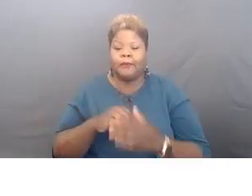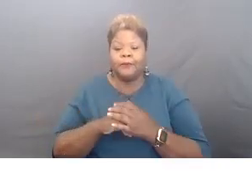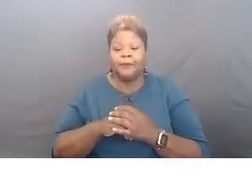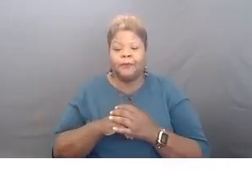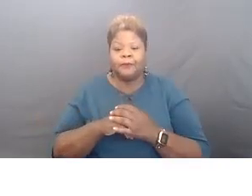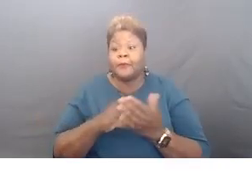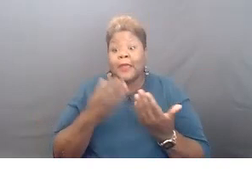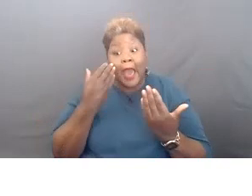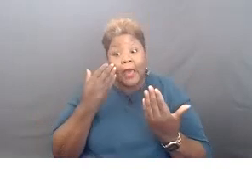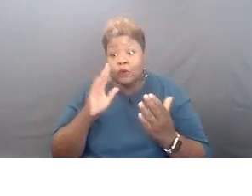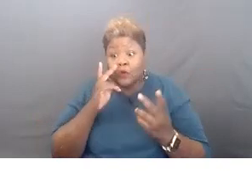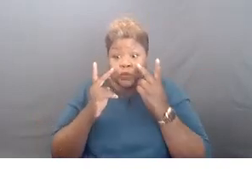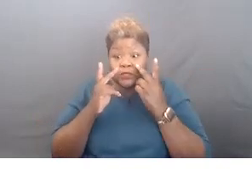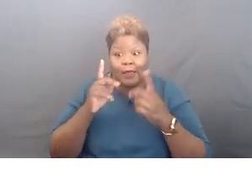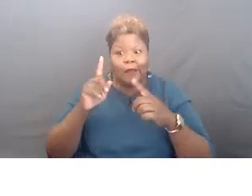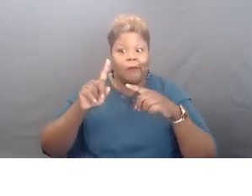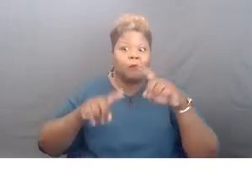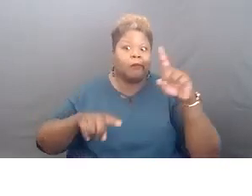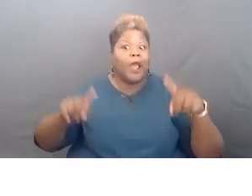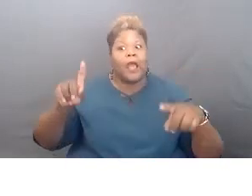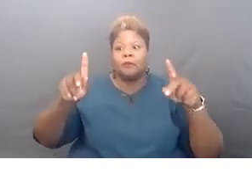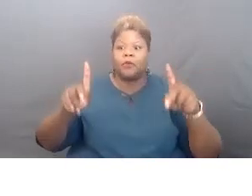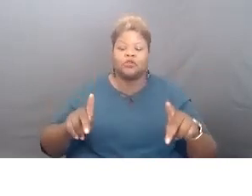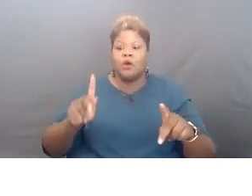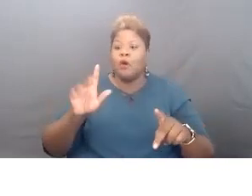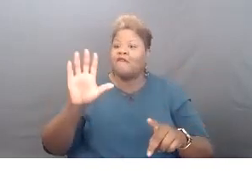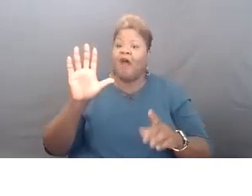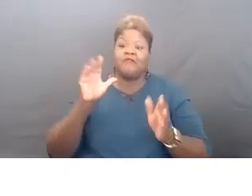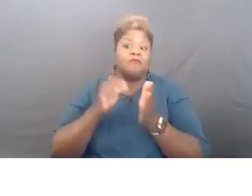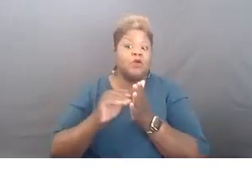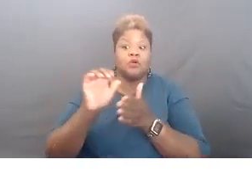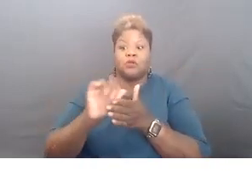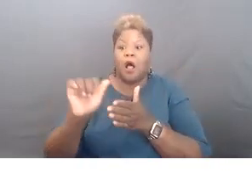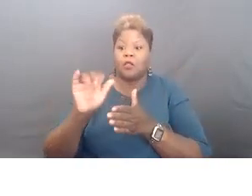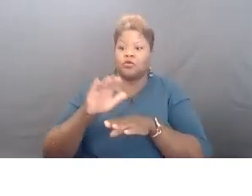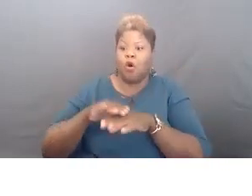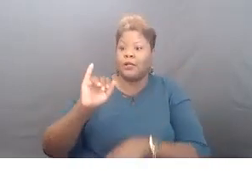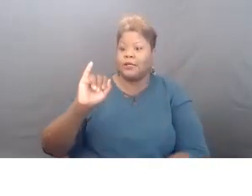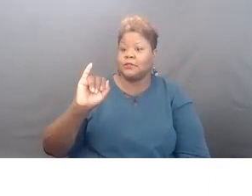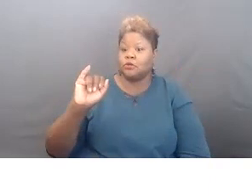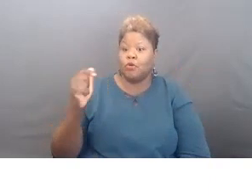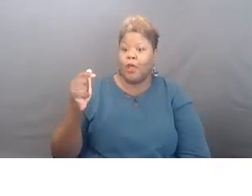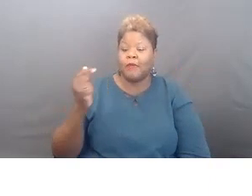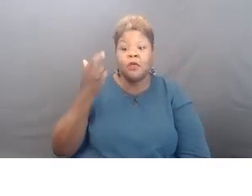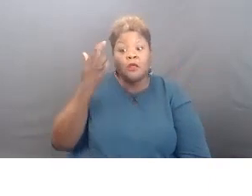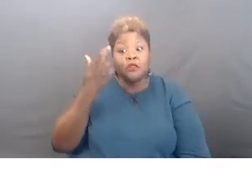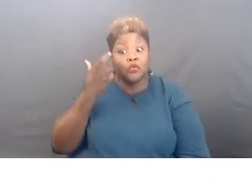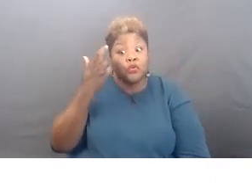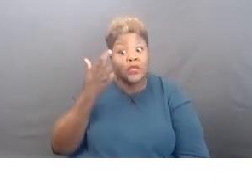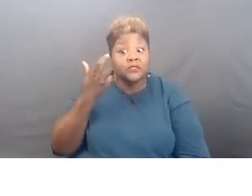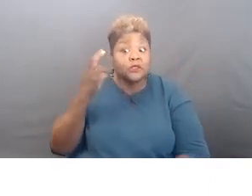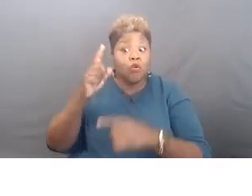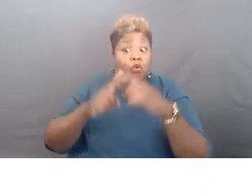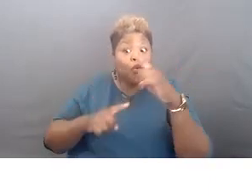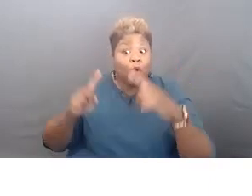So I don't know if you've ever seen like a random person with like 5 million followers on Instagram. The reason why it's just a random person